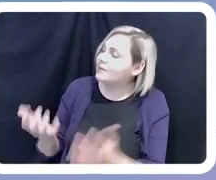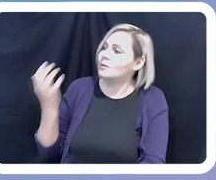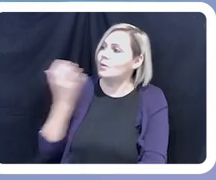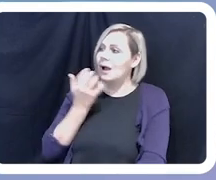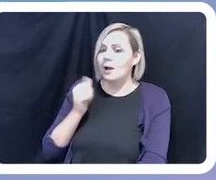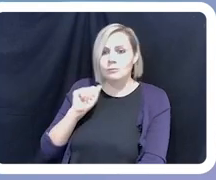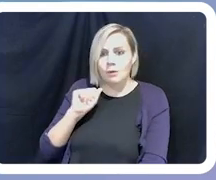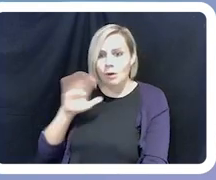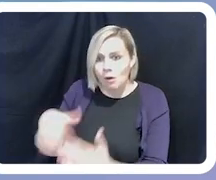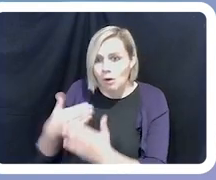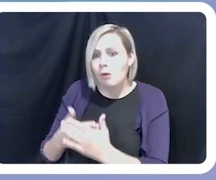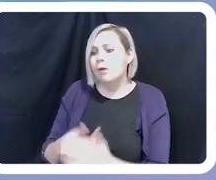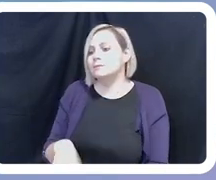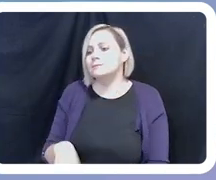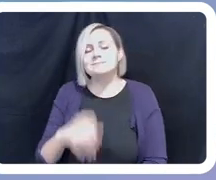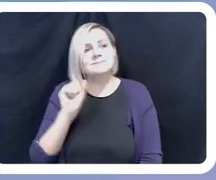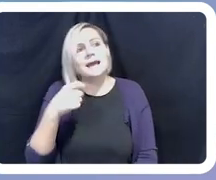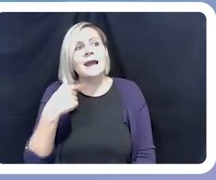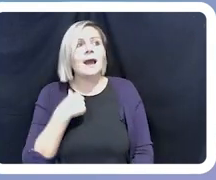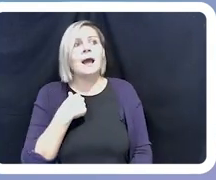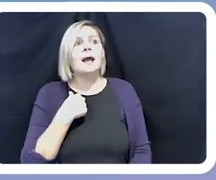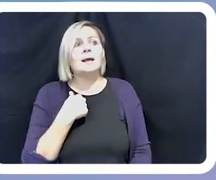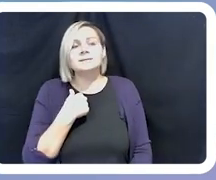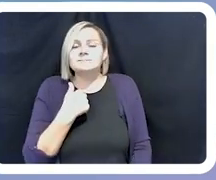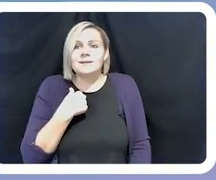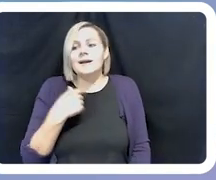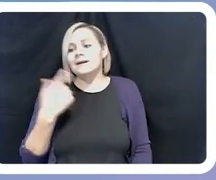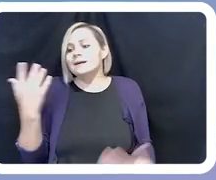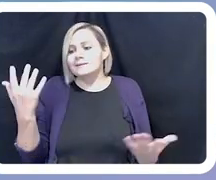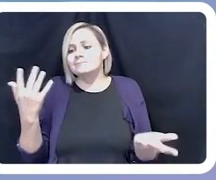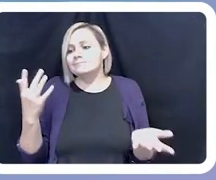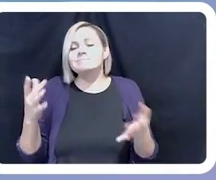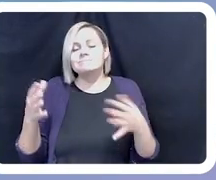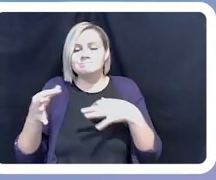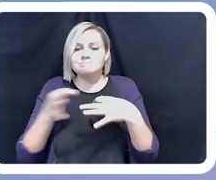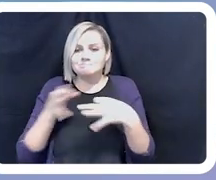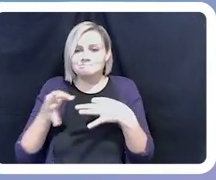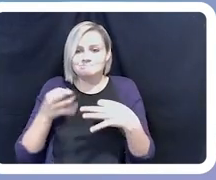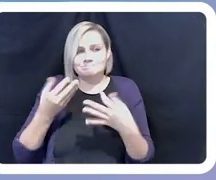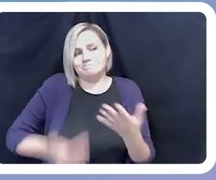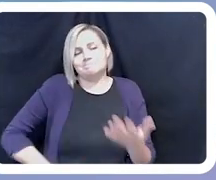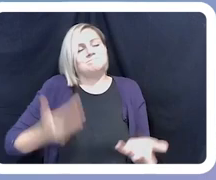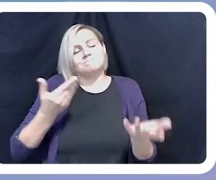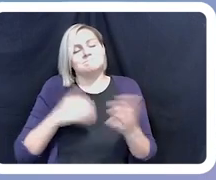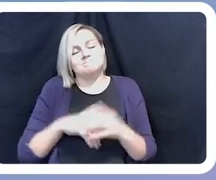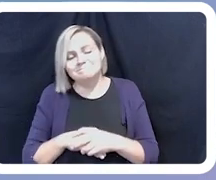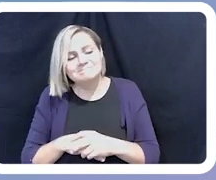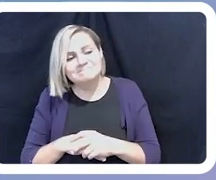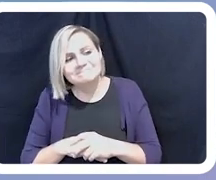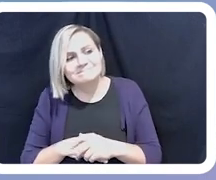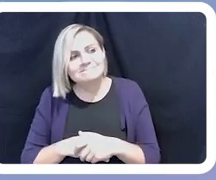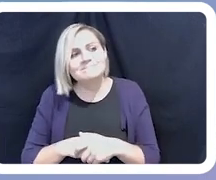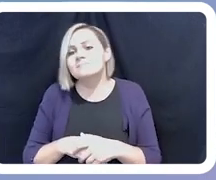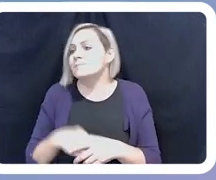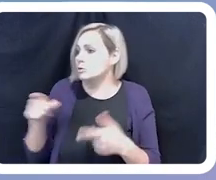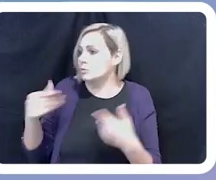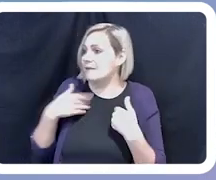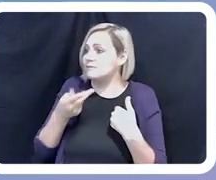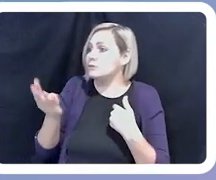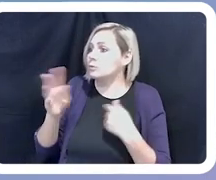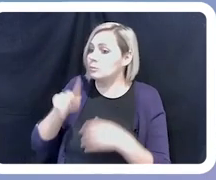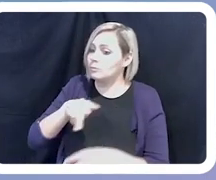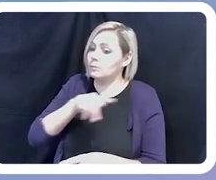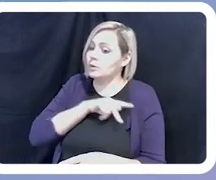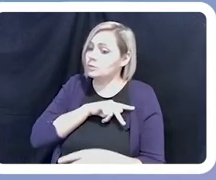Yes. I just say I describe myself as a journalist. I hear you. You have a few